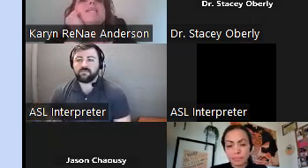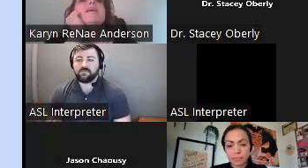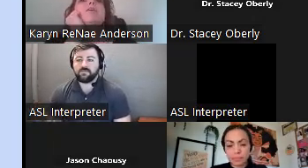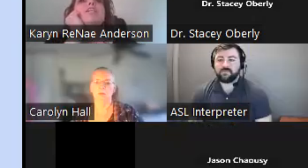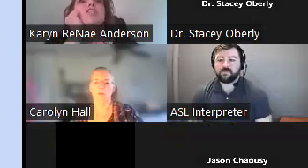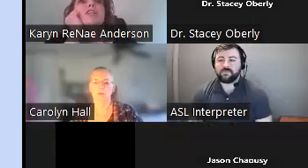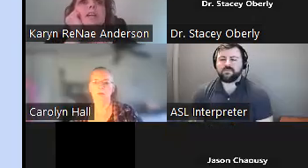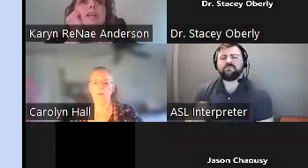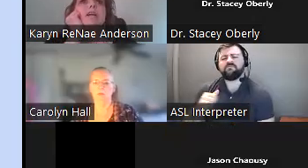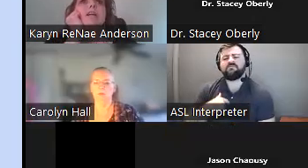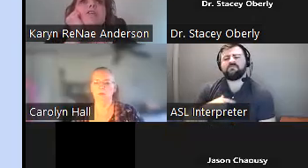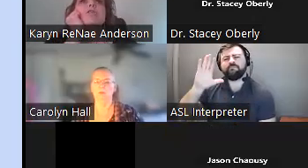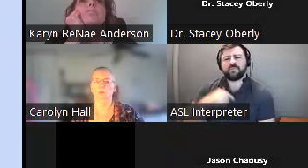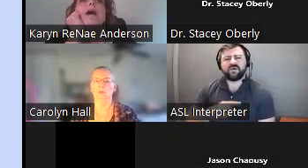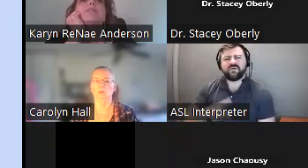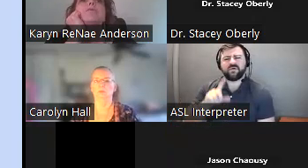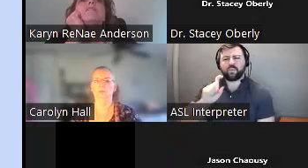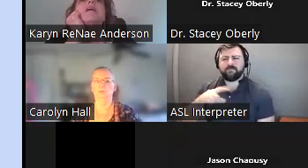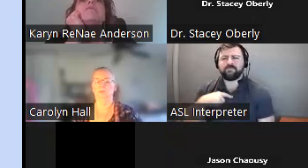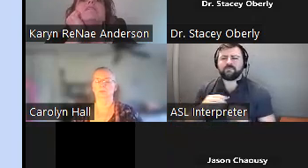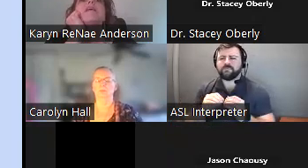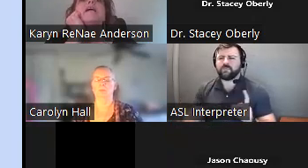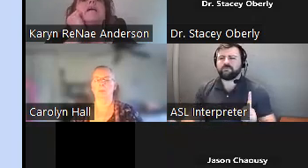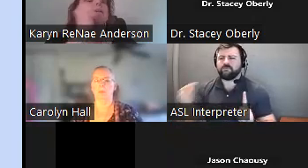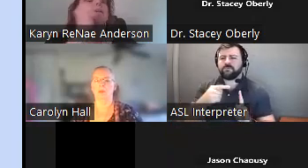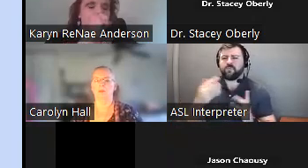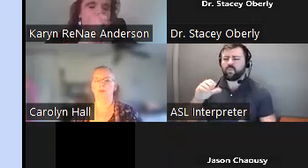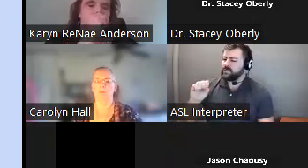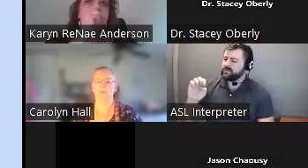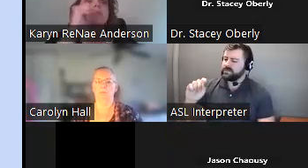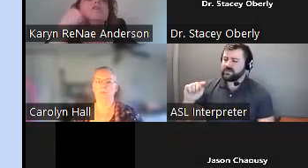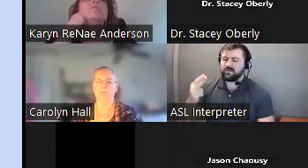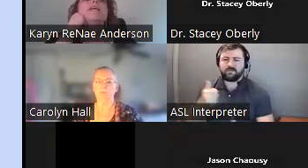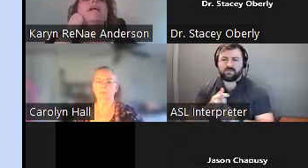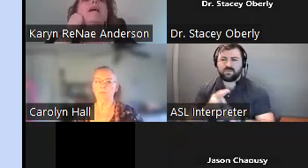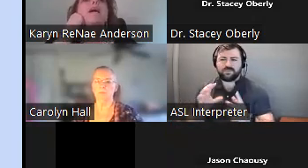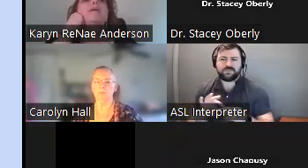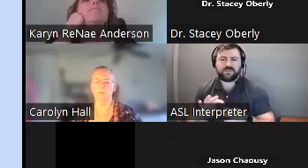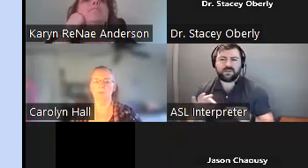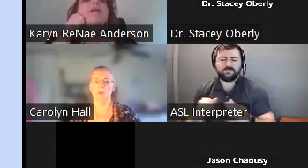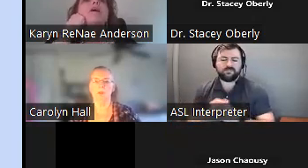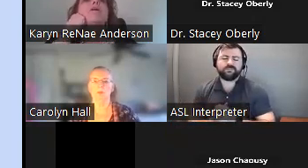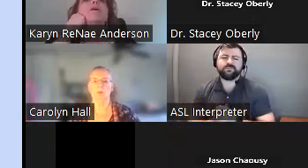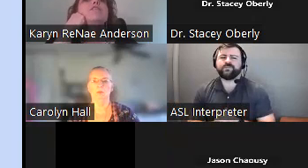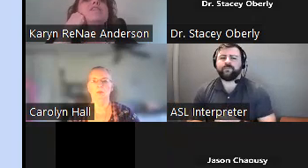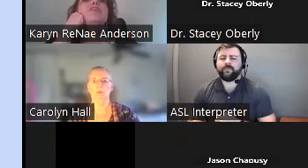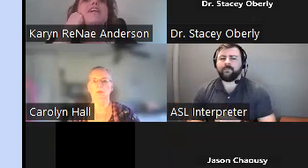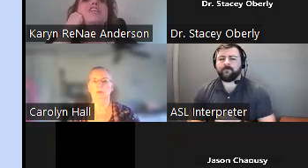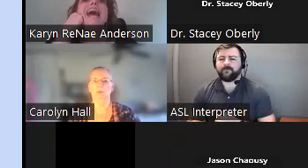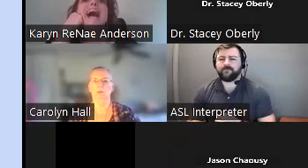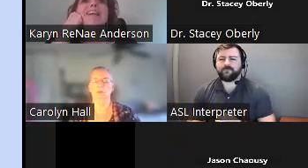So I just have a question, and it goes back to what Seth was saying. Excuse me. When